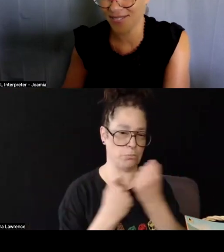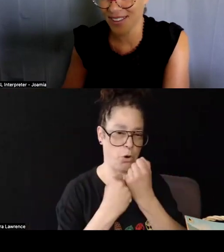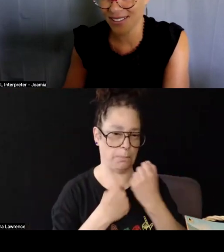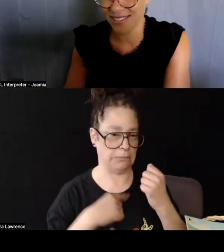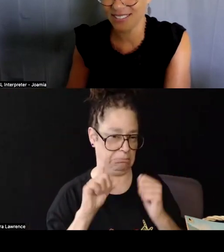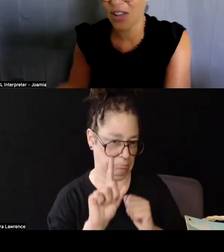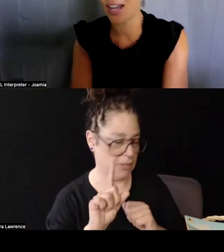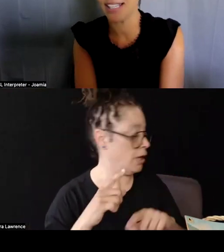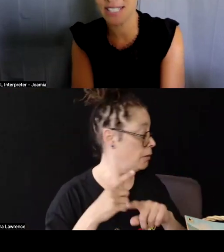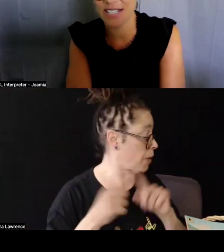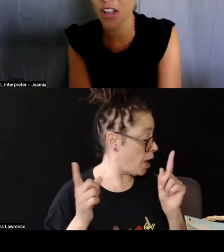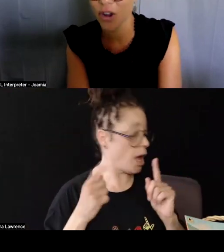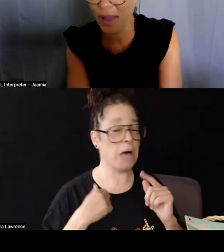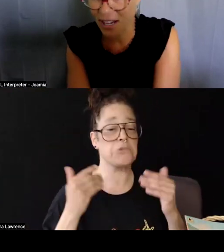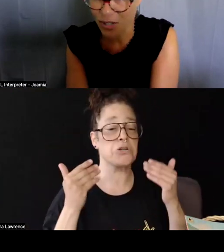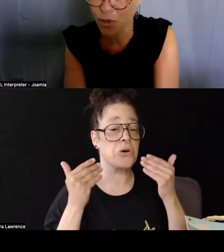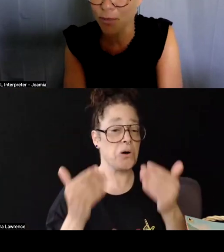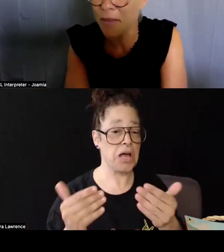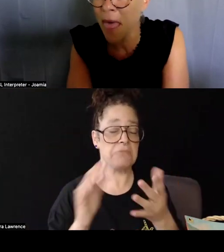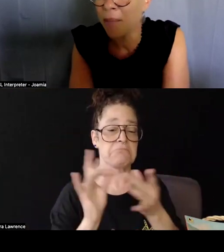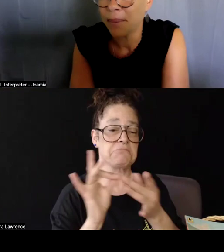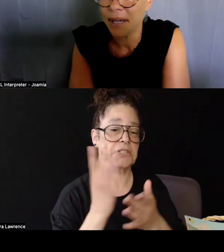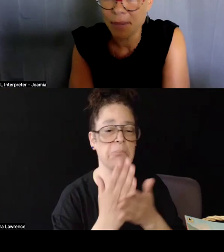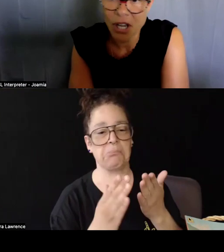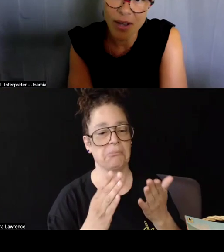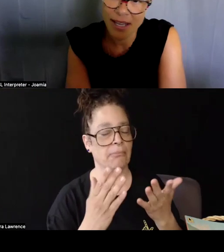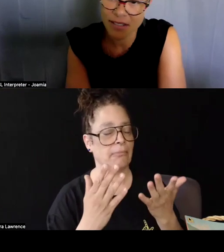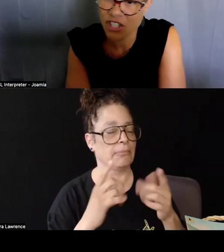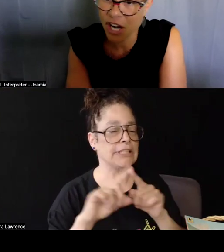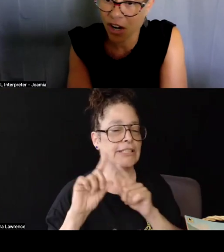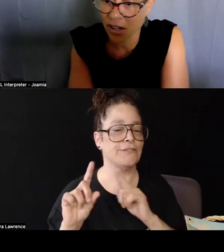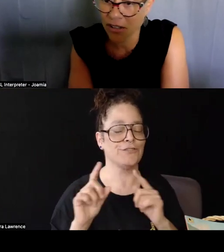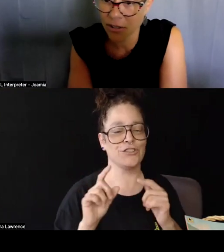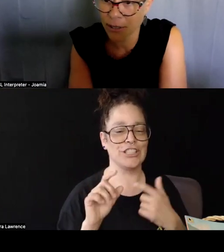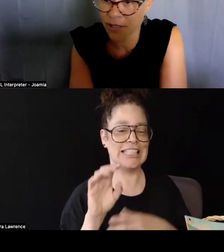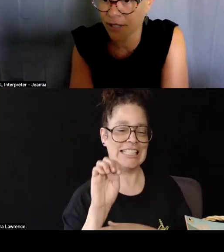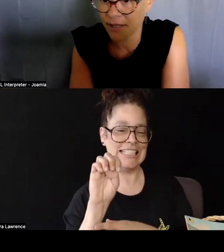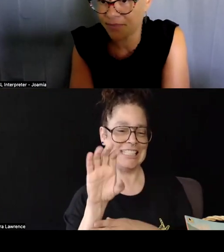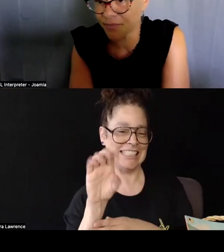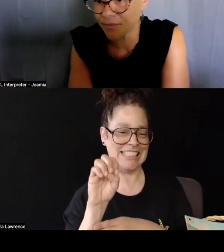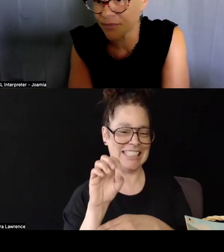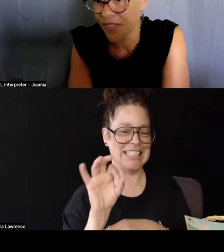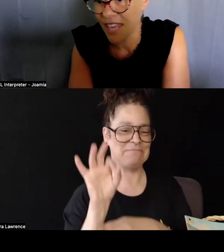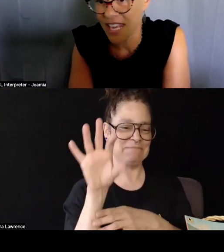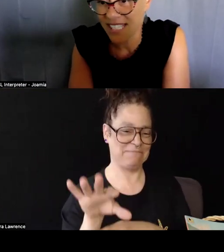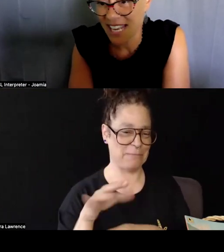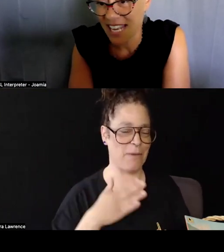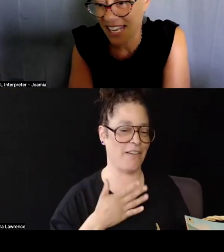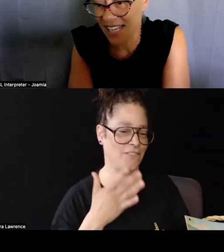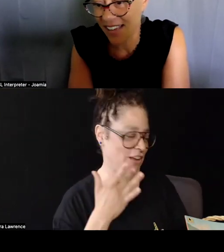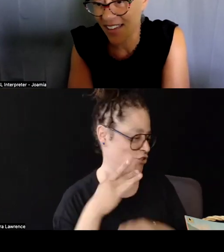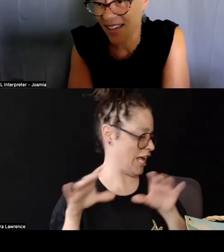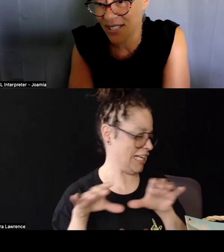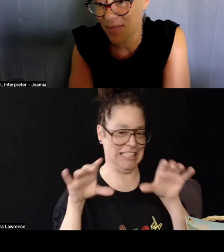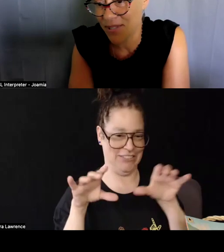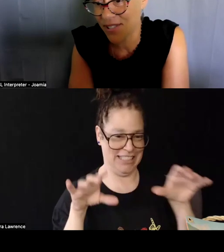Okay, so IT is on their way to support me, but I'm going to go ahead and share a little bit of the